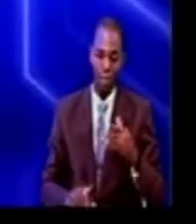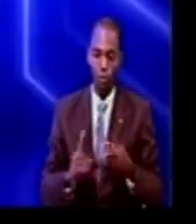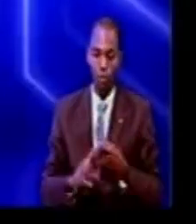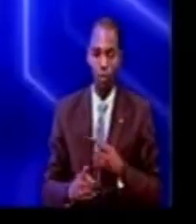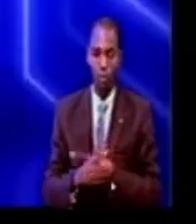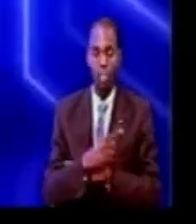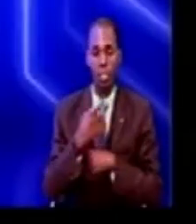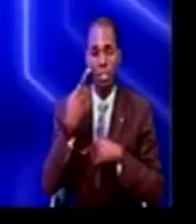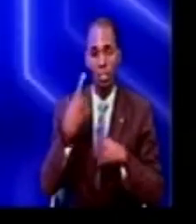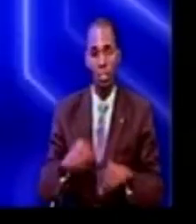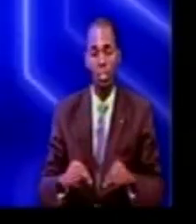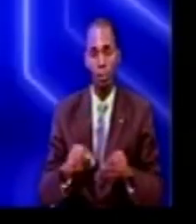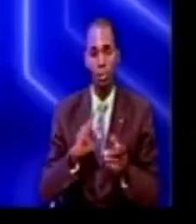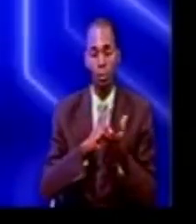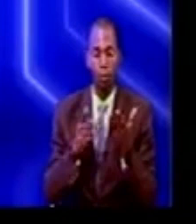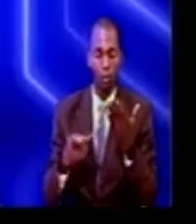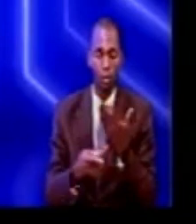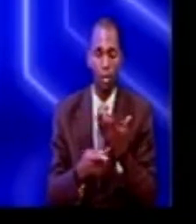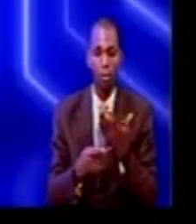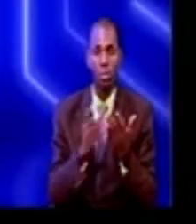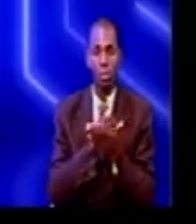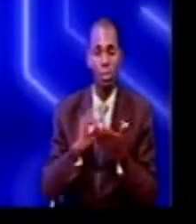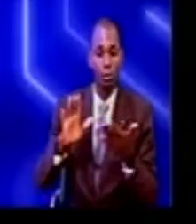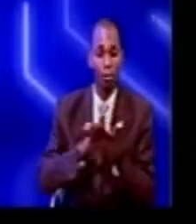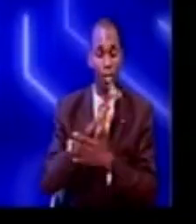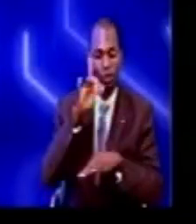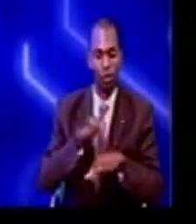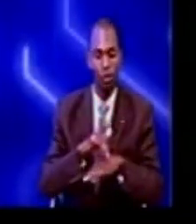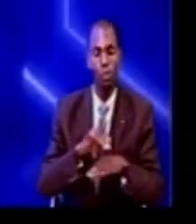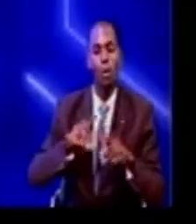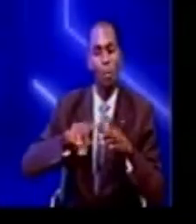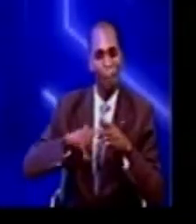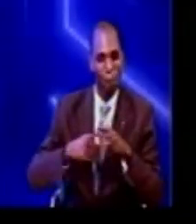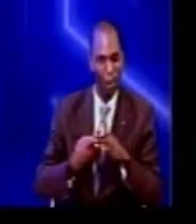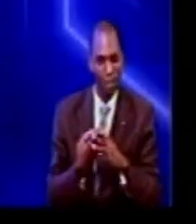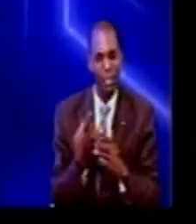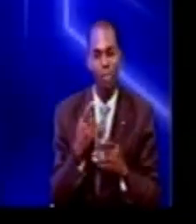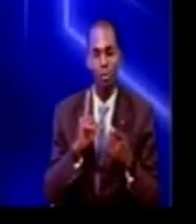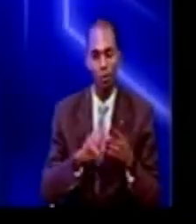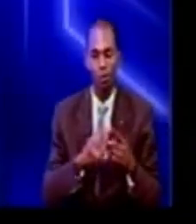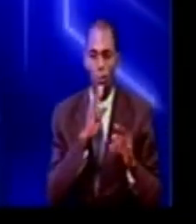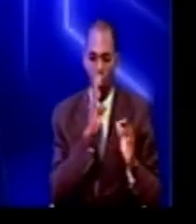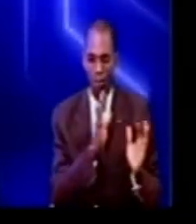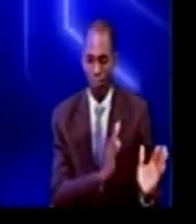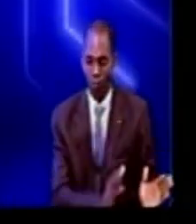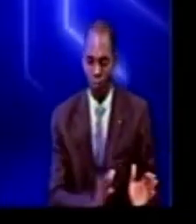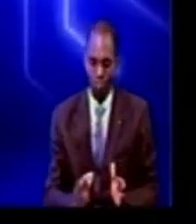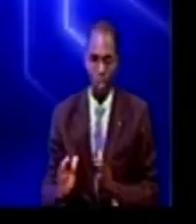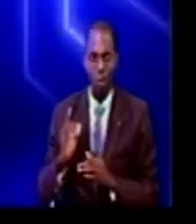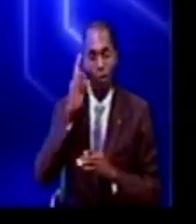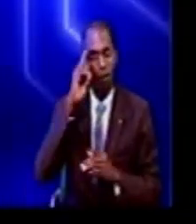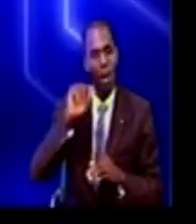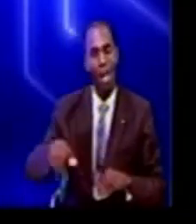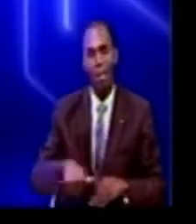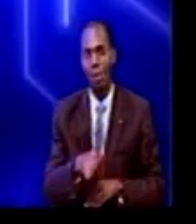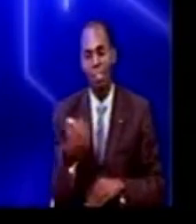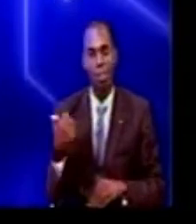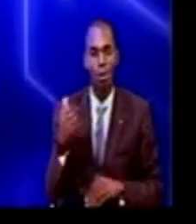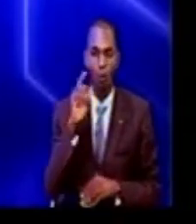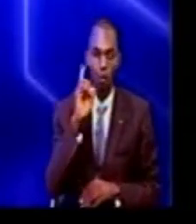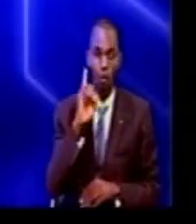finishing today, the climax of this divine touch being today, begin to get